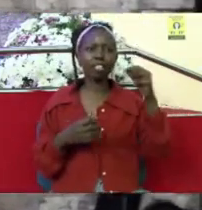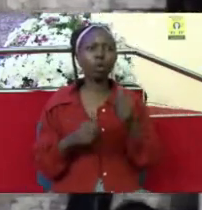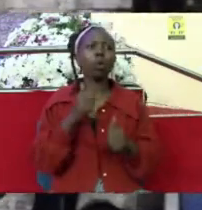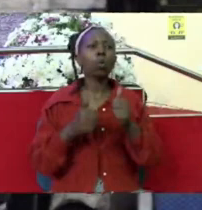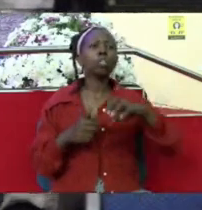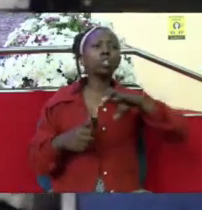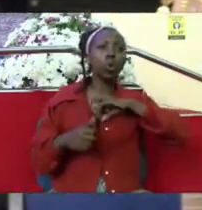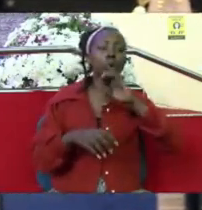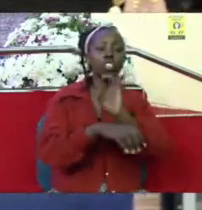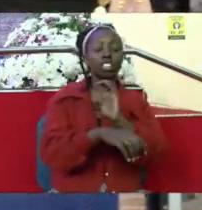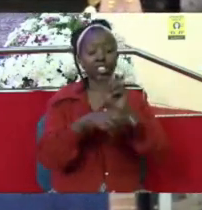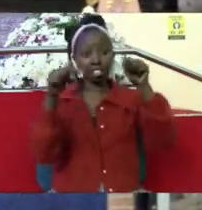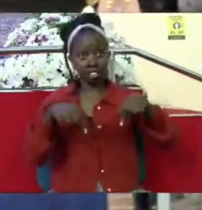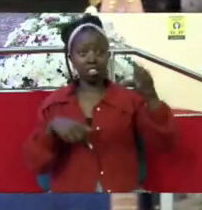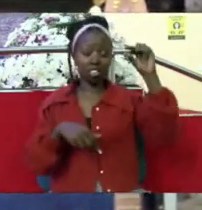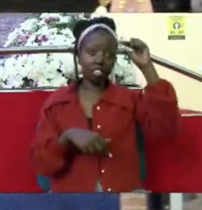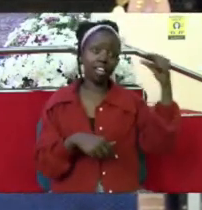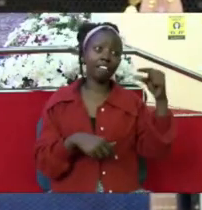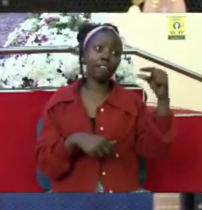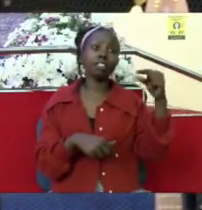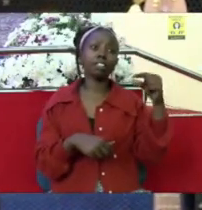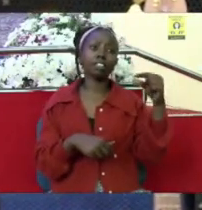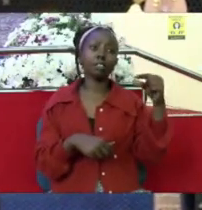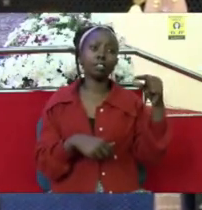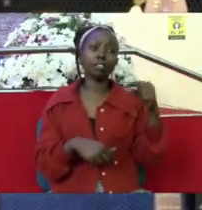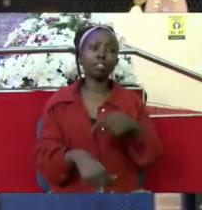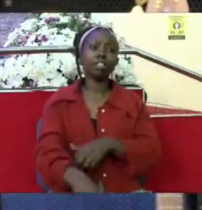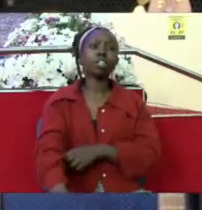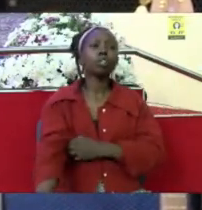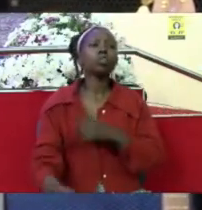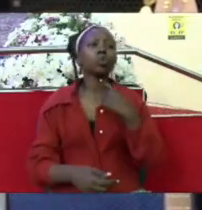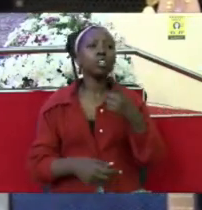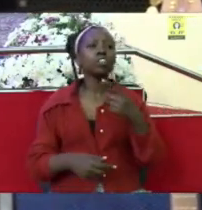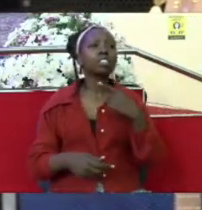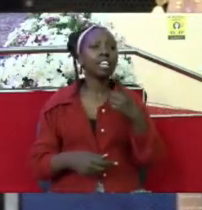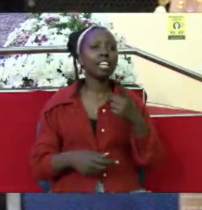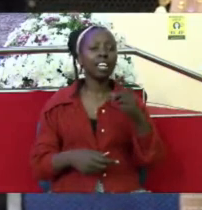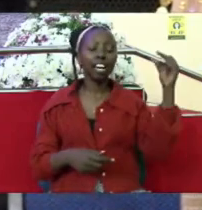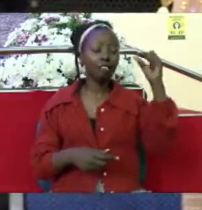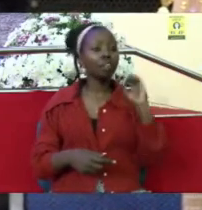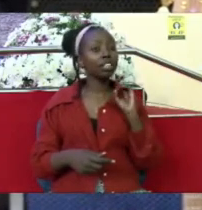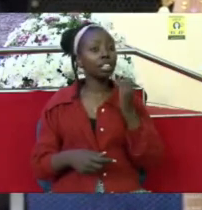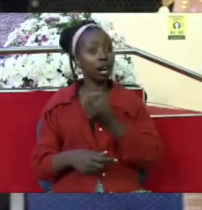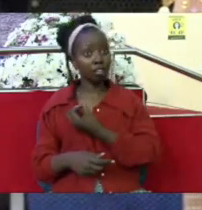ambayo ni ya kanisa ni. So when they tell you serikali yenu. Mkiambiwa serikali yenu. Amen. Amen.